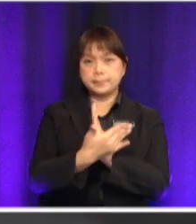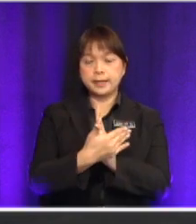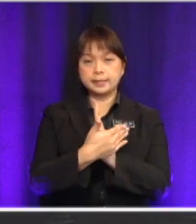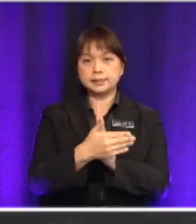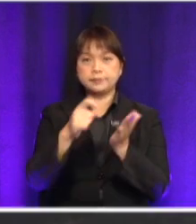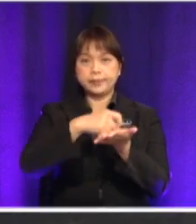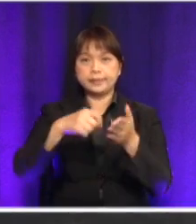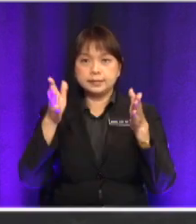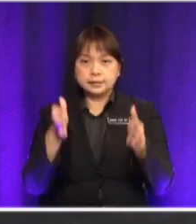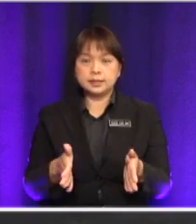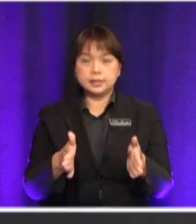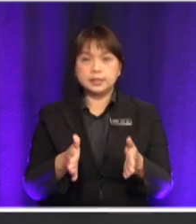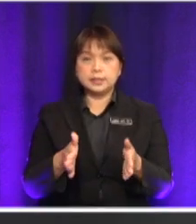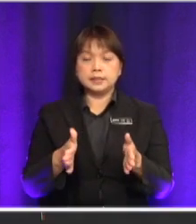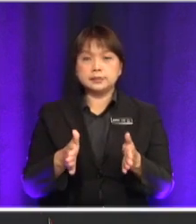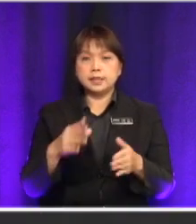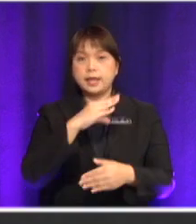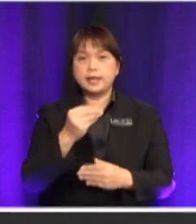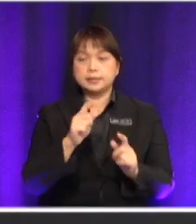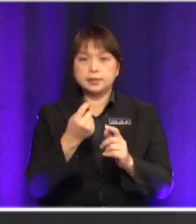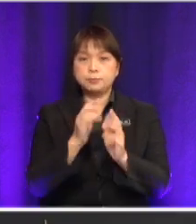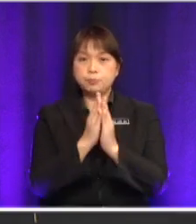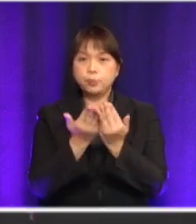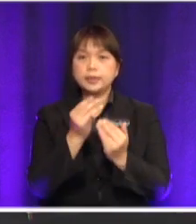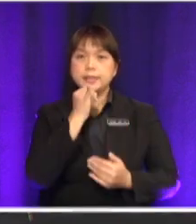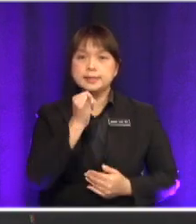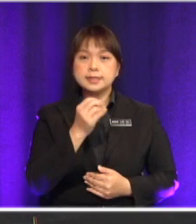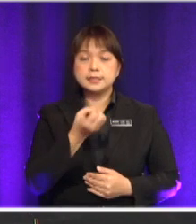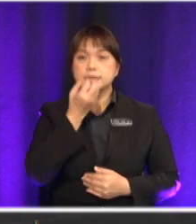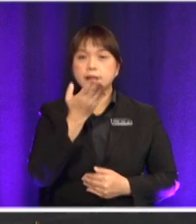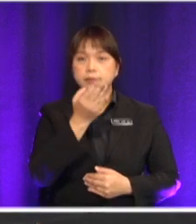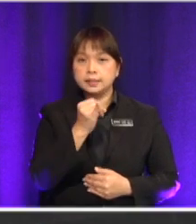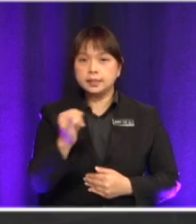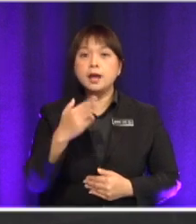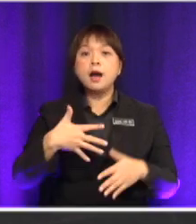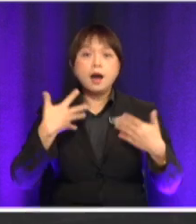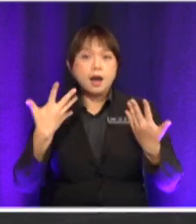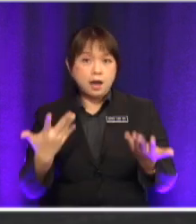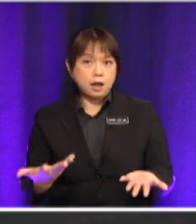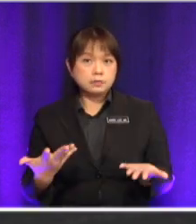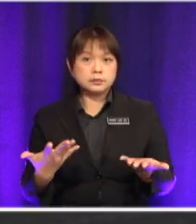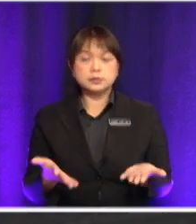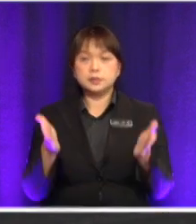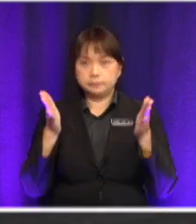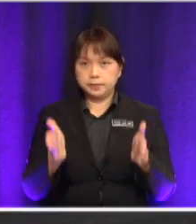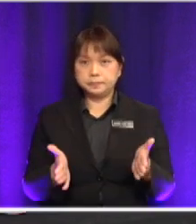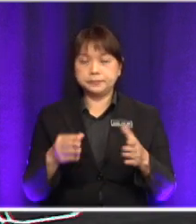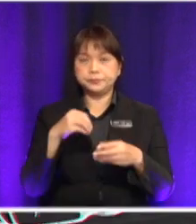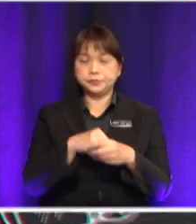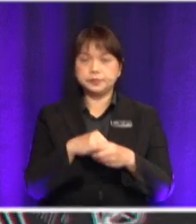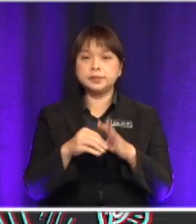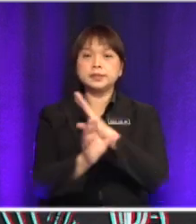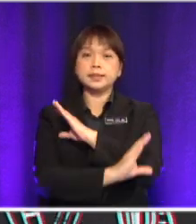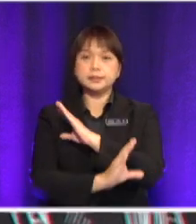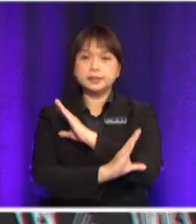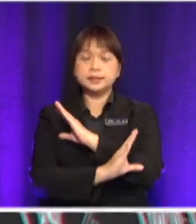in 1949, and the book is telling us about how people in that particular country is being